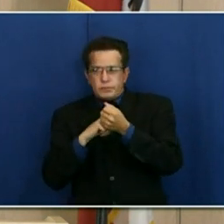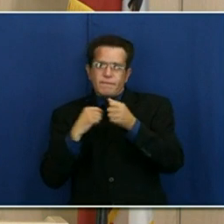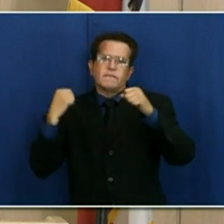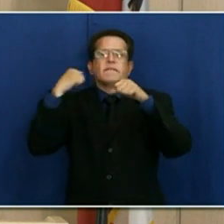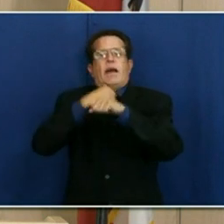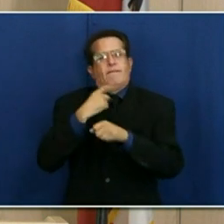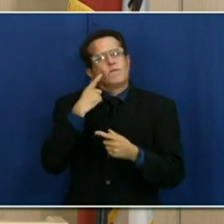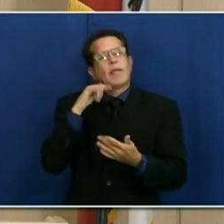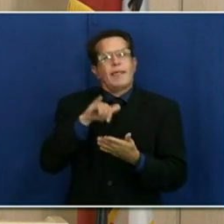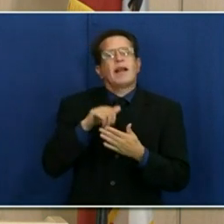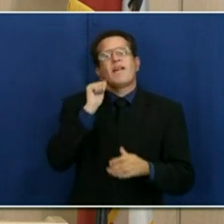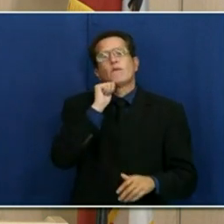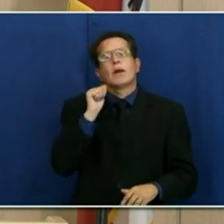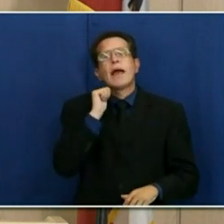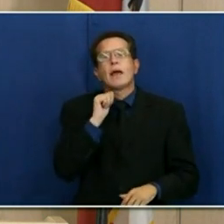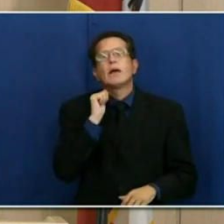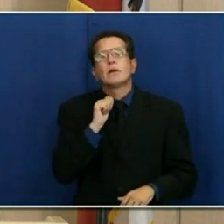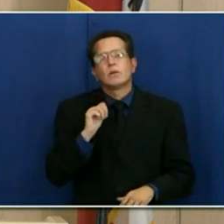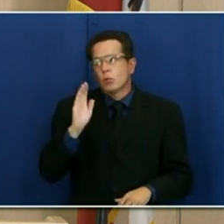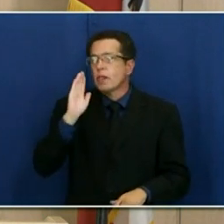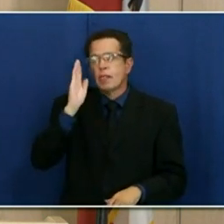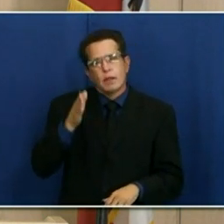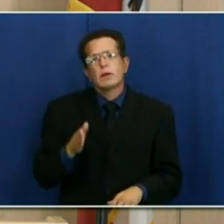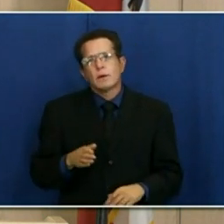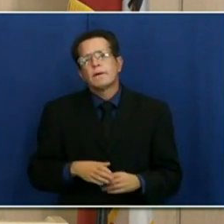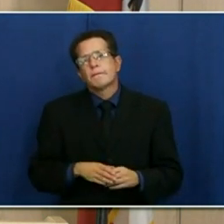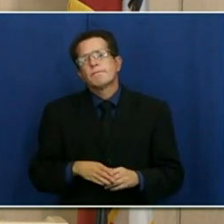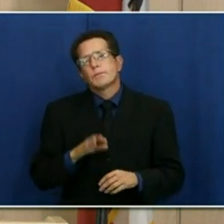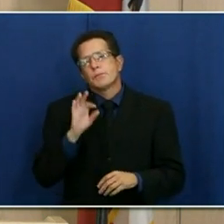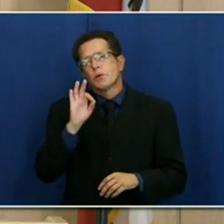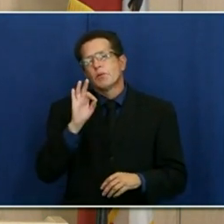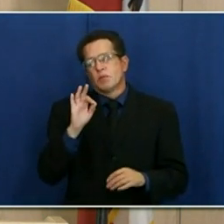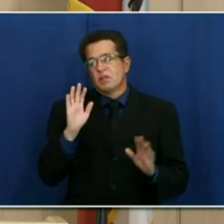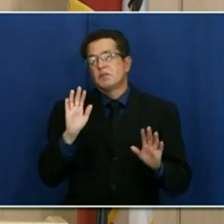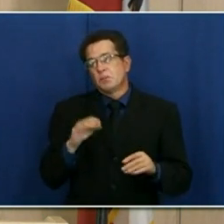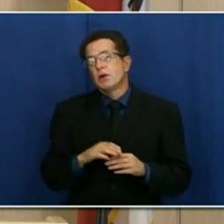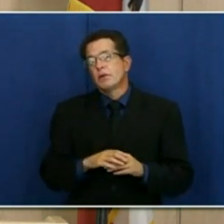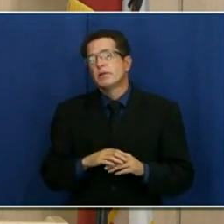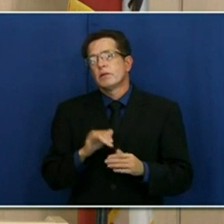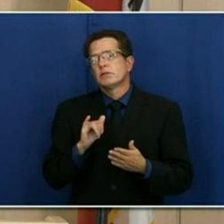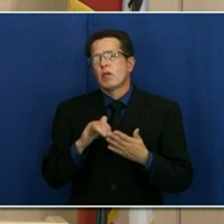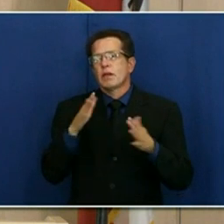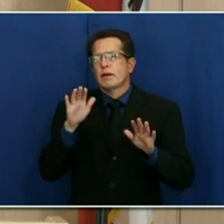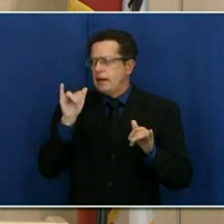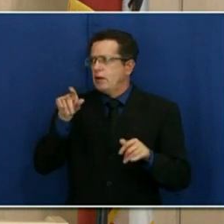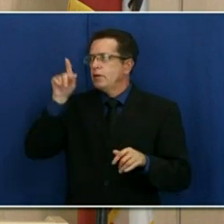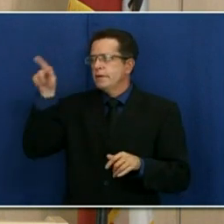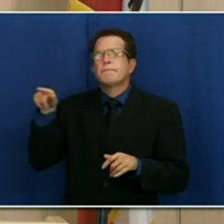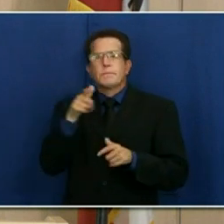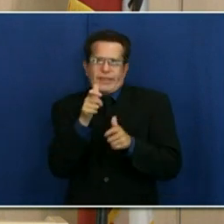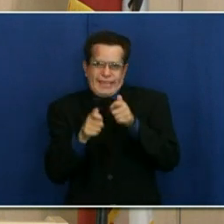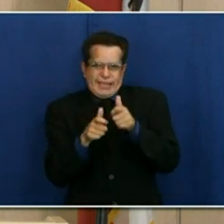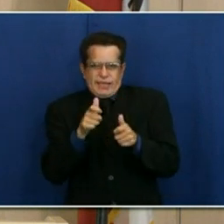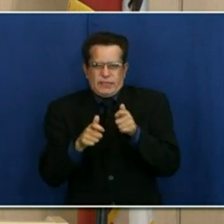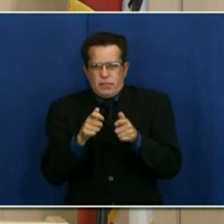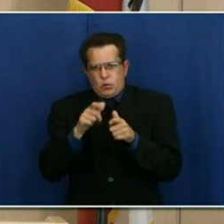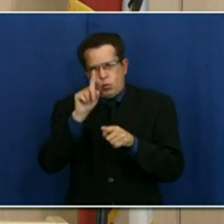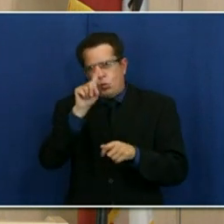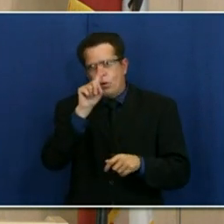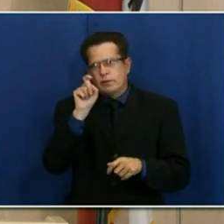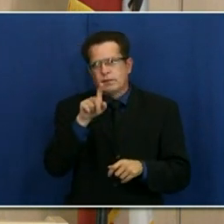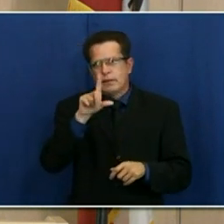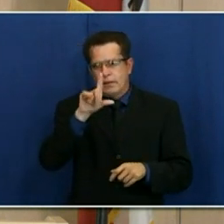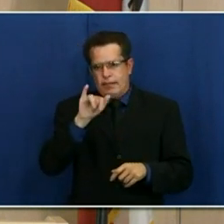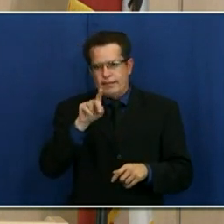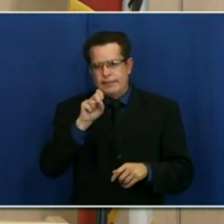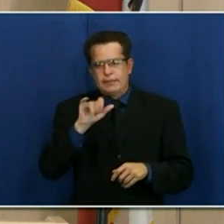day. Thank you. I believe we have one text question. Thank you. This text question is from